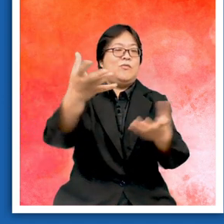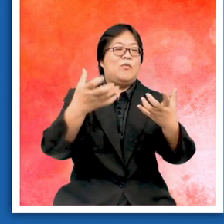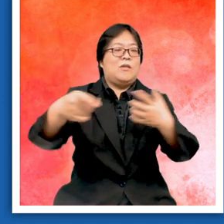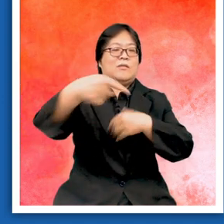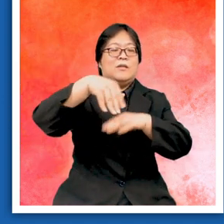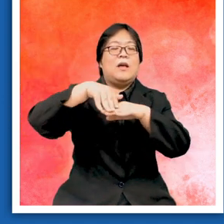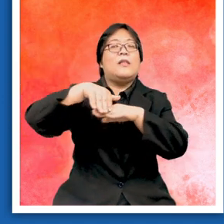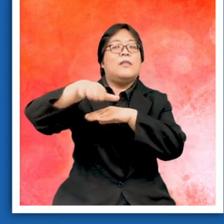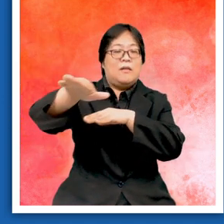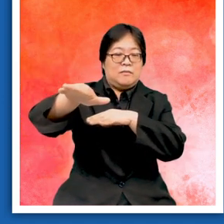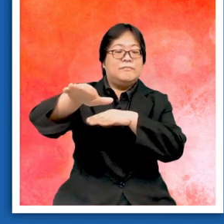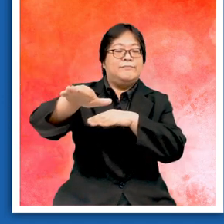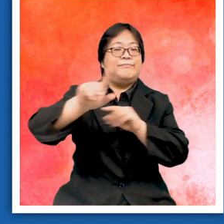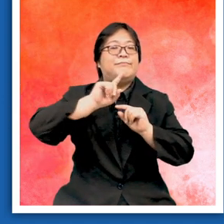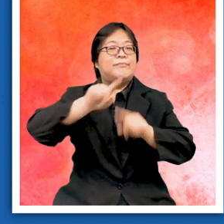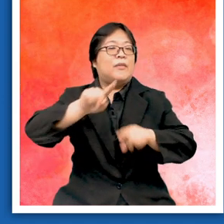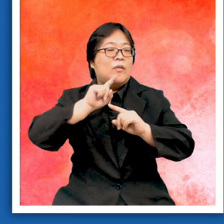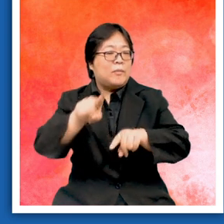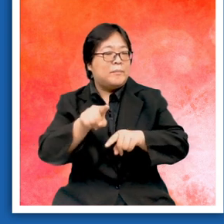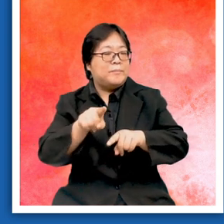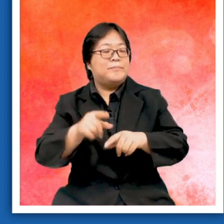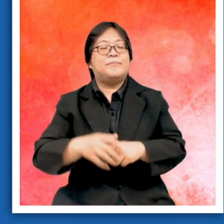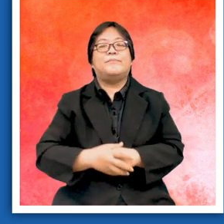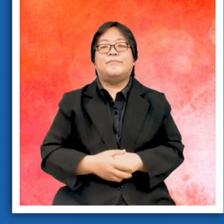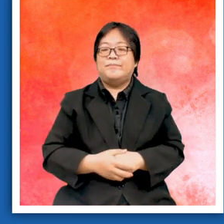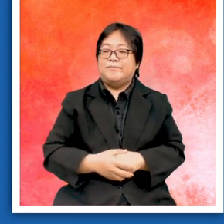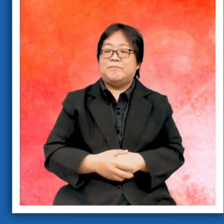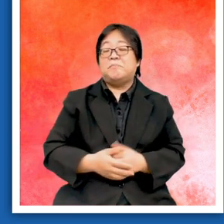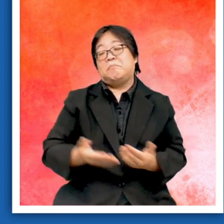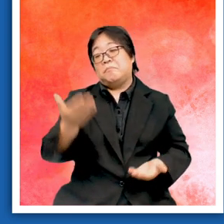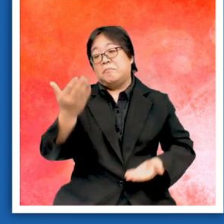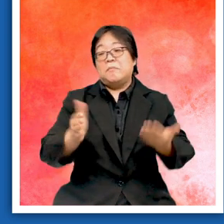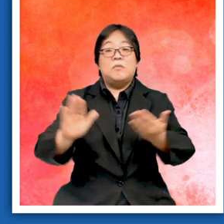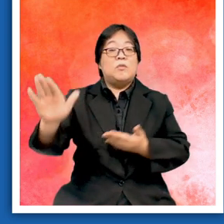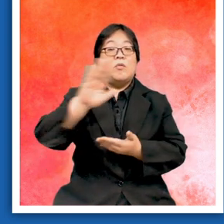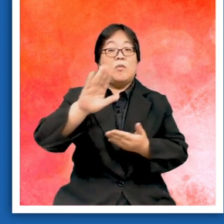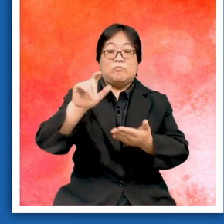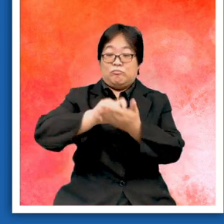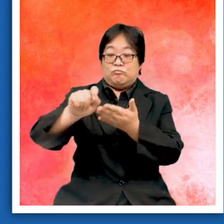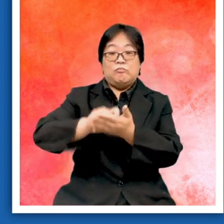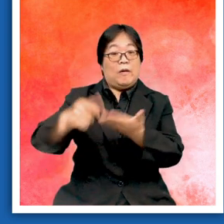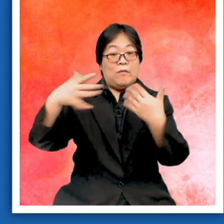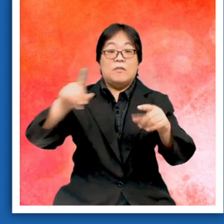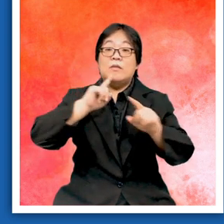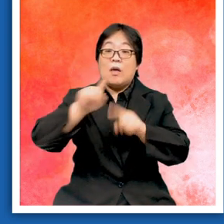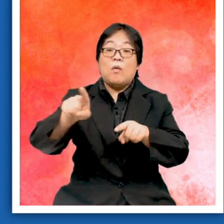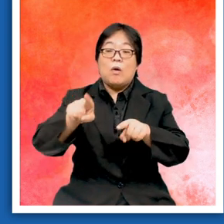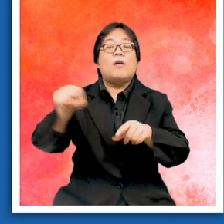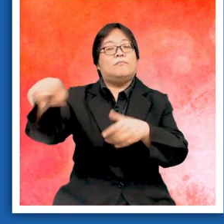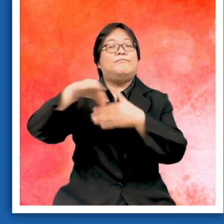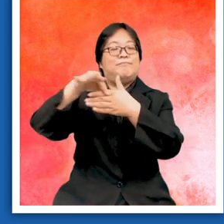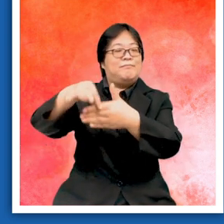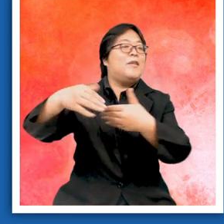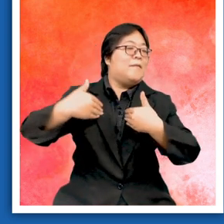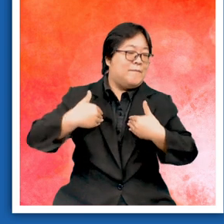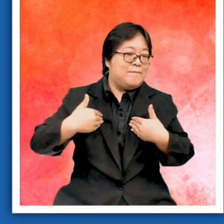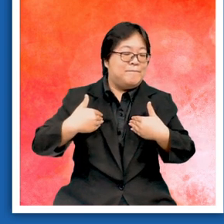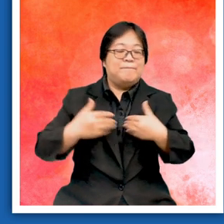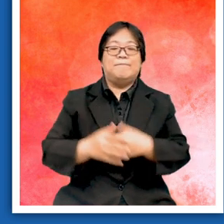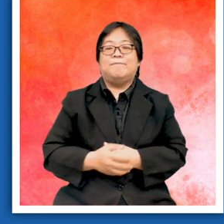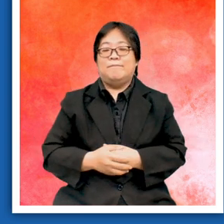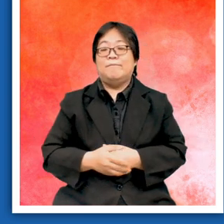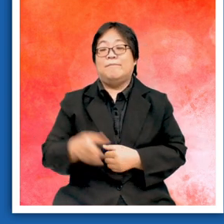the answer there as well. Your answer you can submit there as well. So